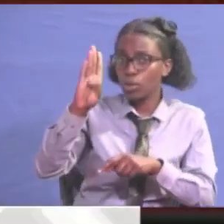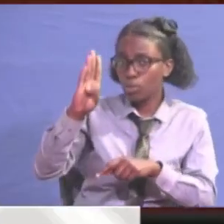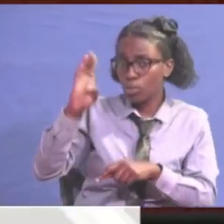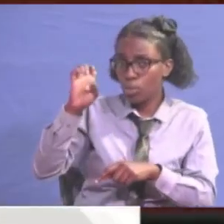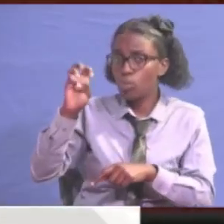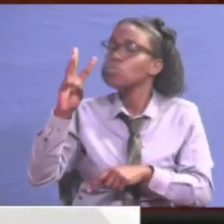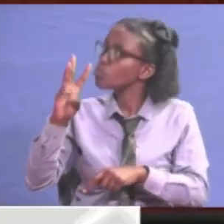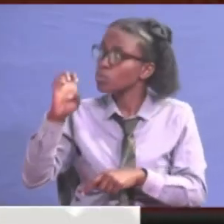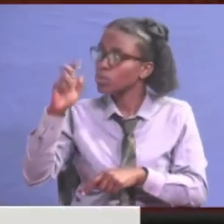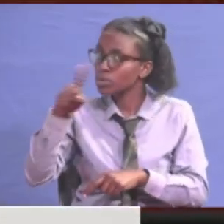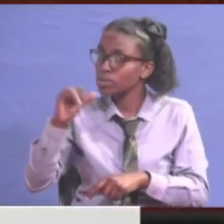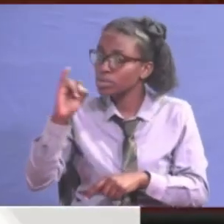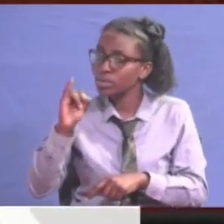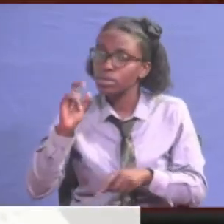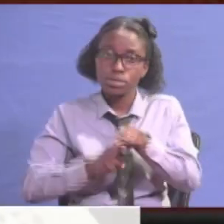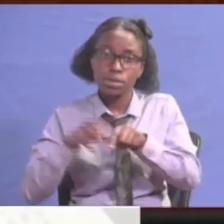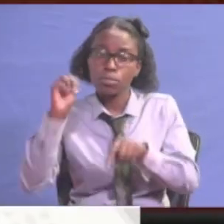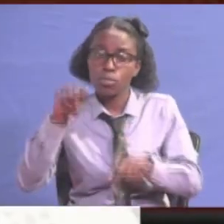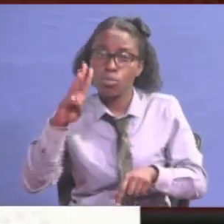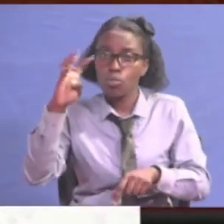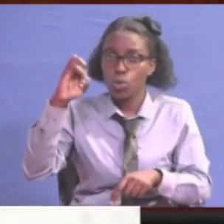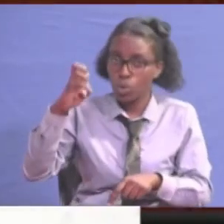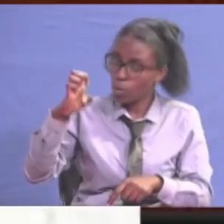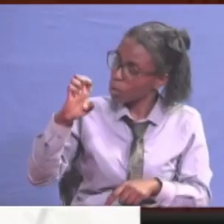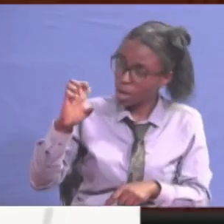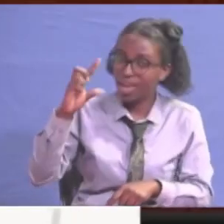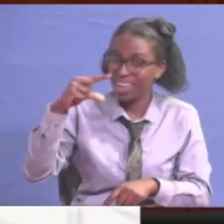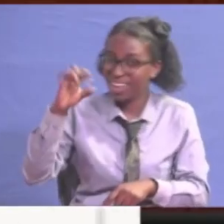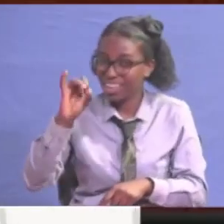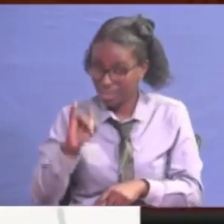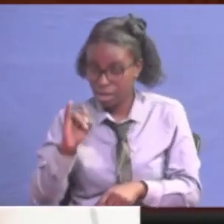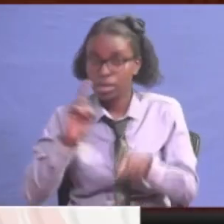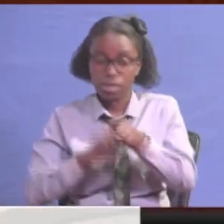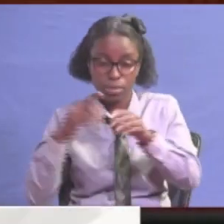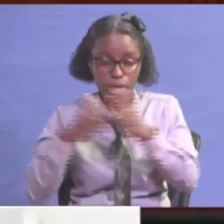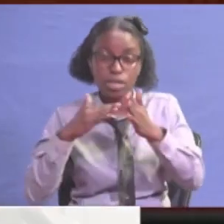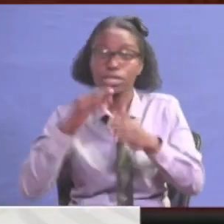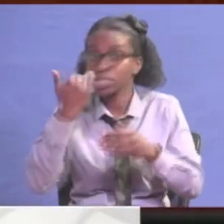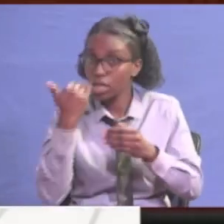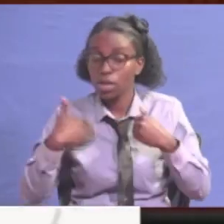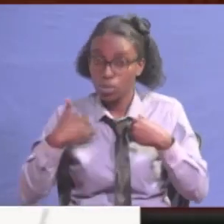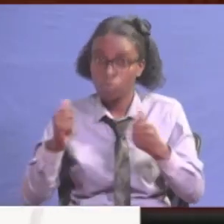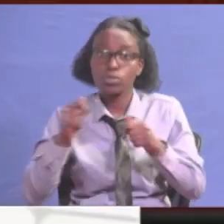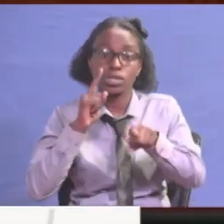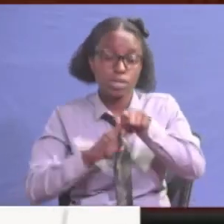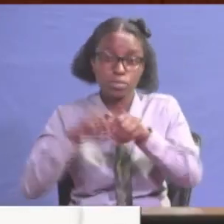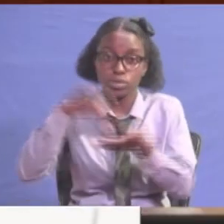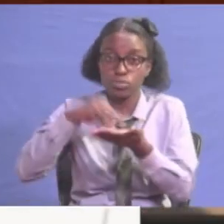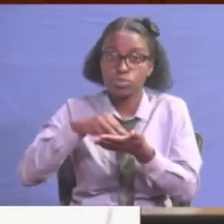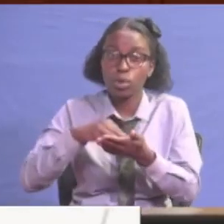Mwengi Mutuse officially tabling the impeachment motion against Gachagua, citing 11 grounds for his